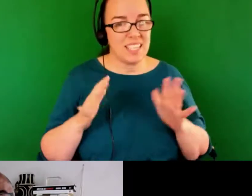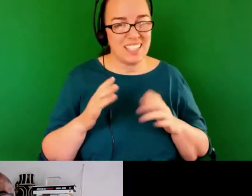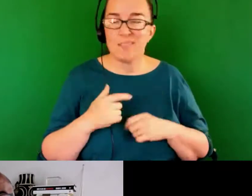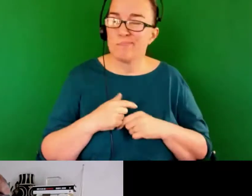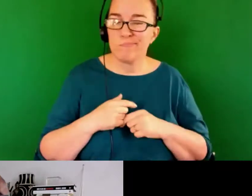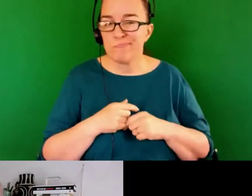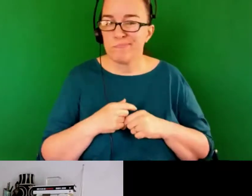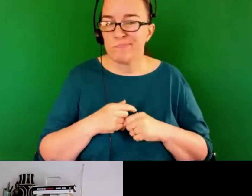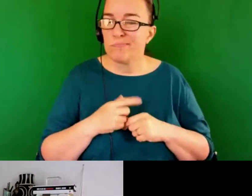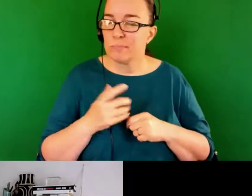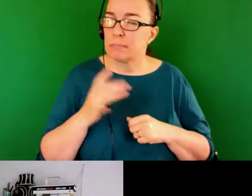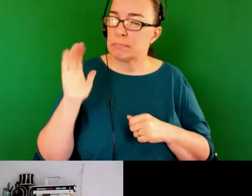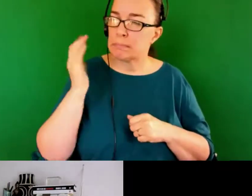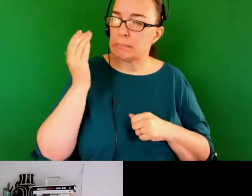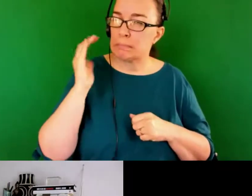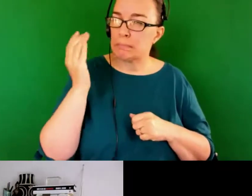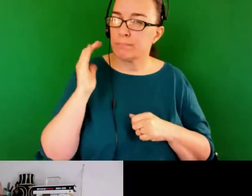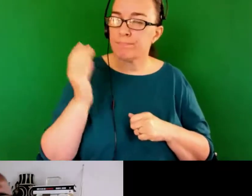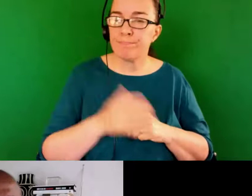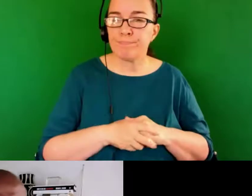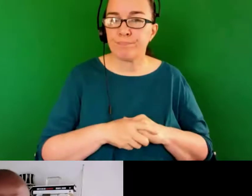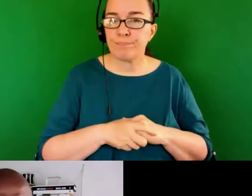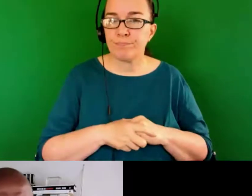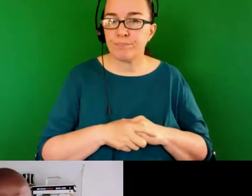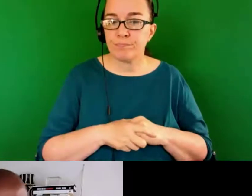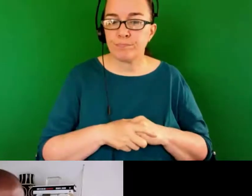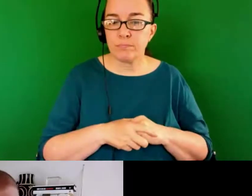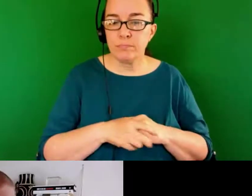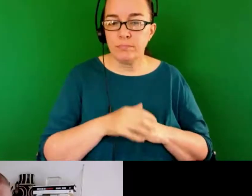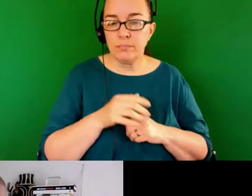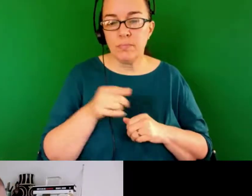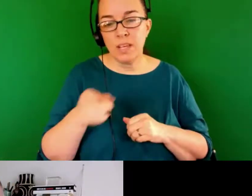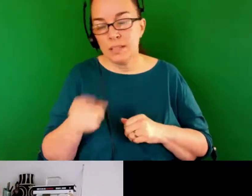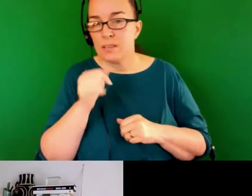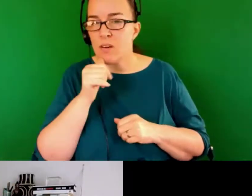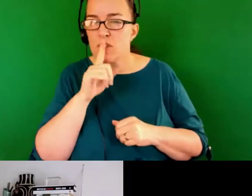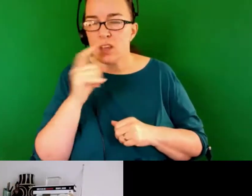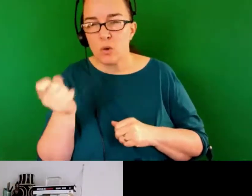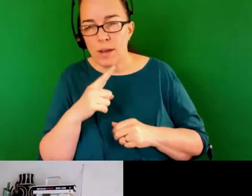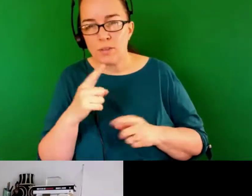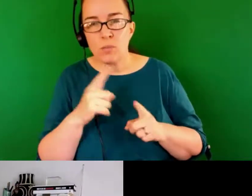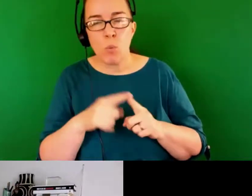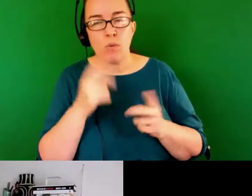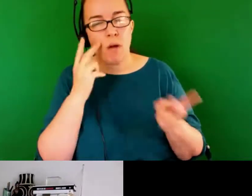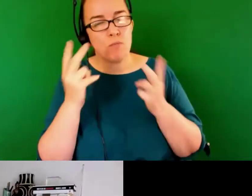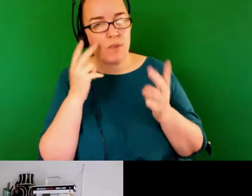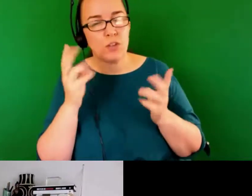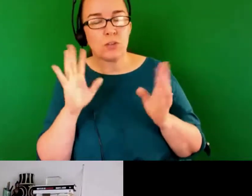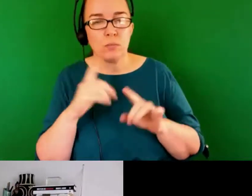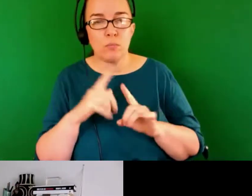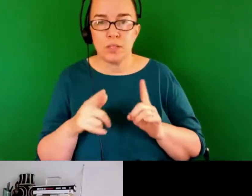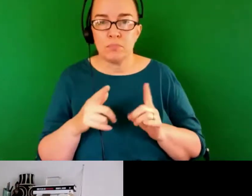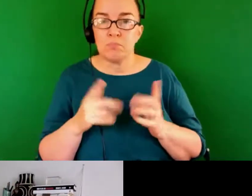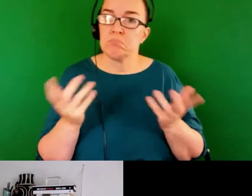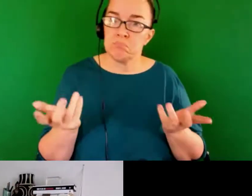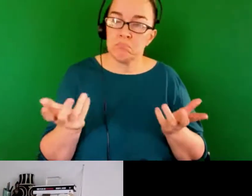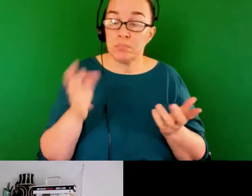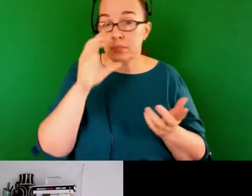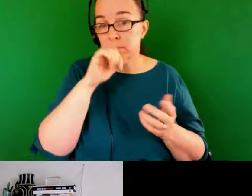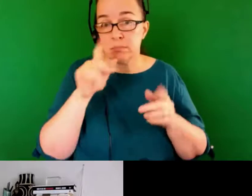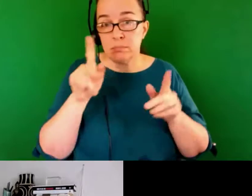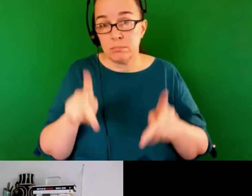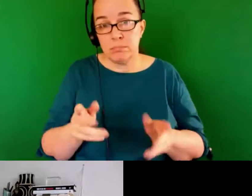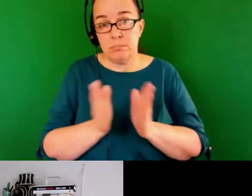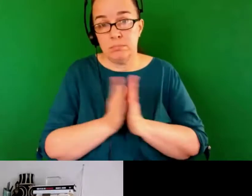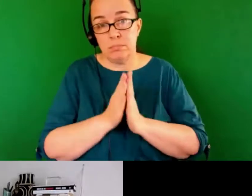it seems like it's not posed necessarily as a question, it's more of an observation. So I guess the person's asking